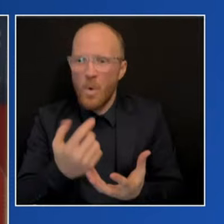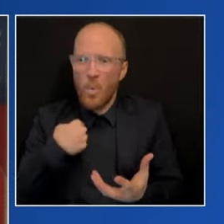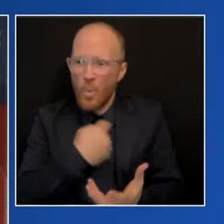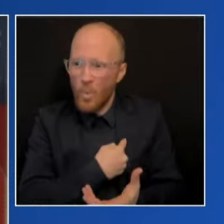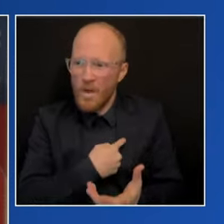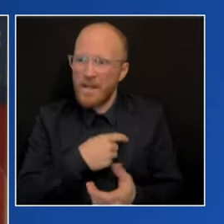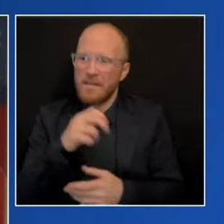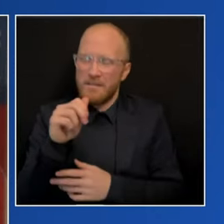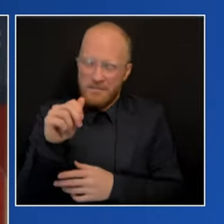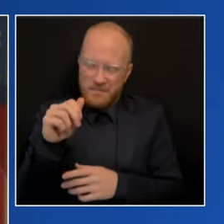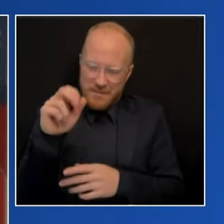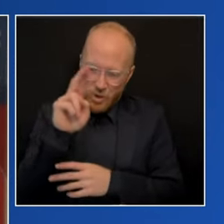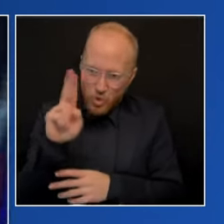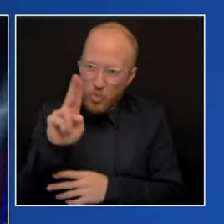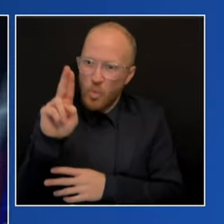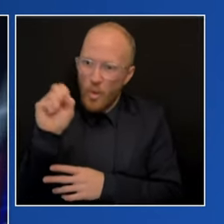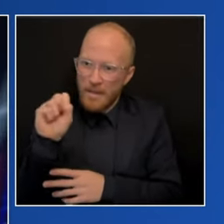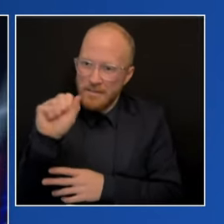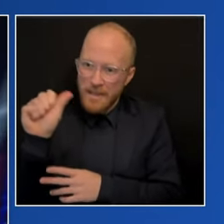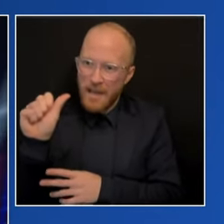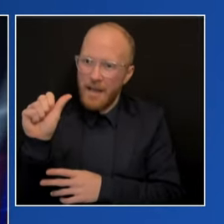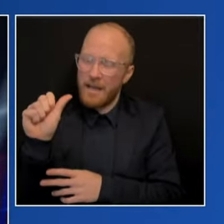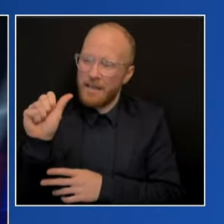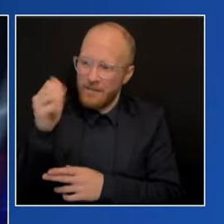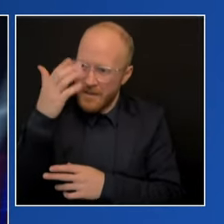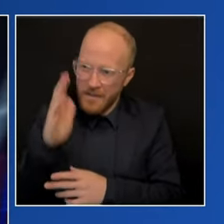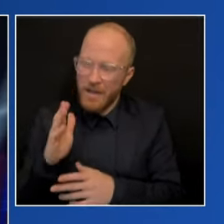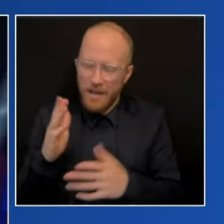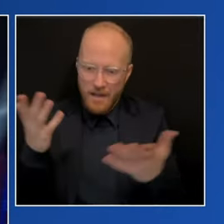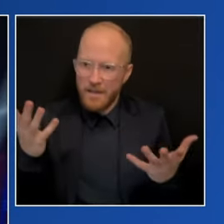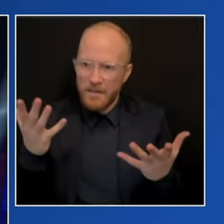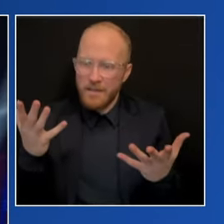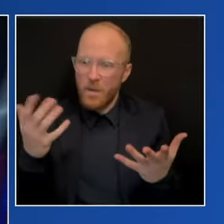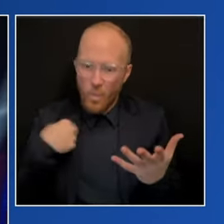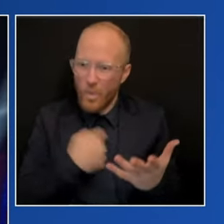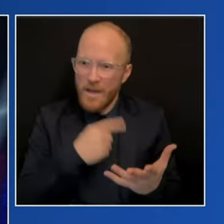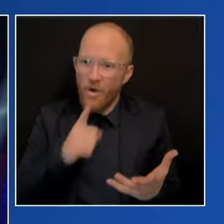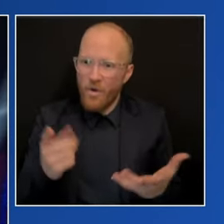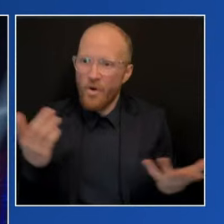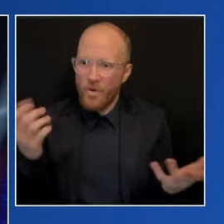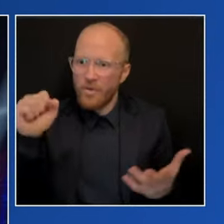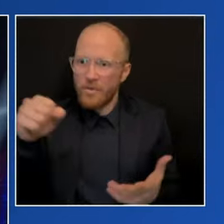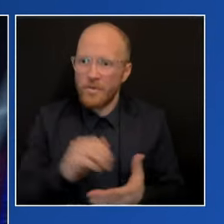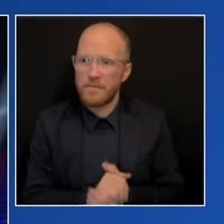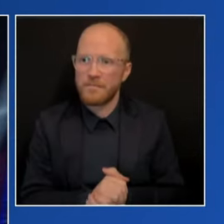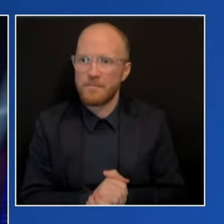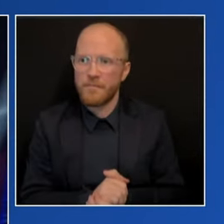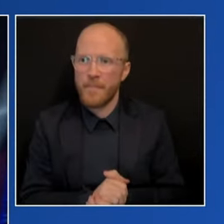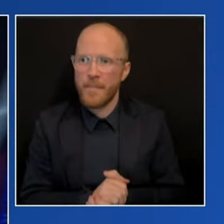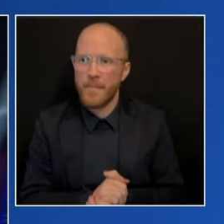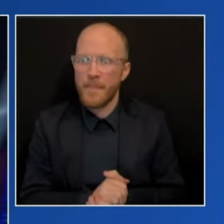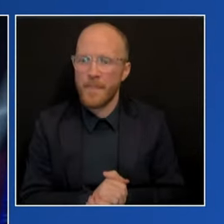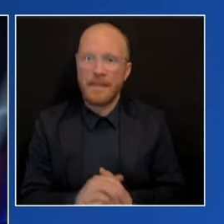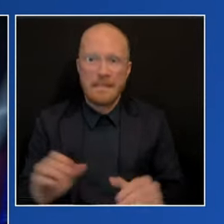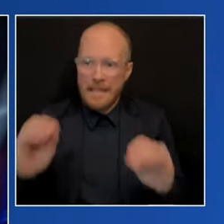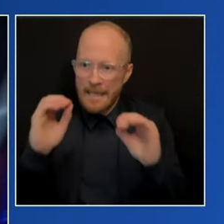United States of America, for God's sake. I mean it. There's